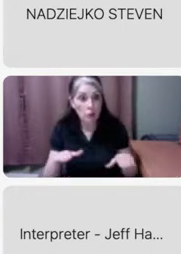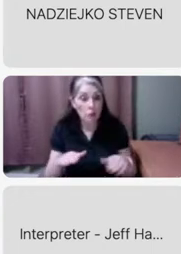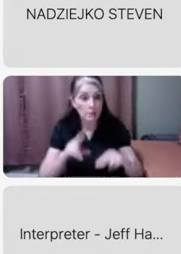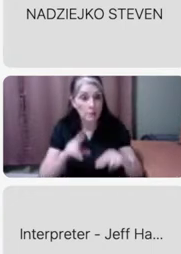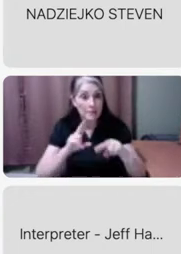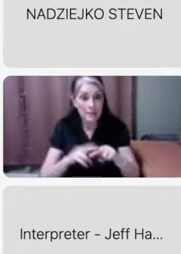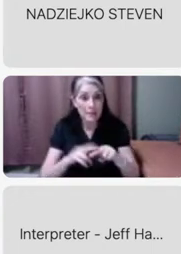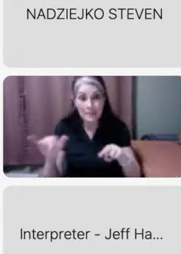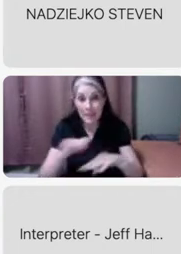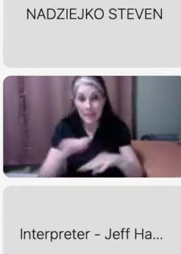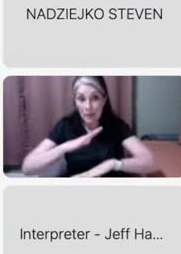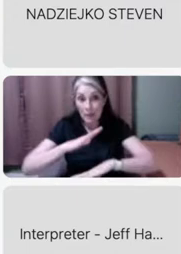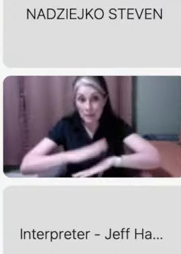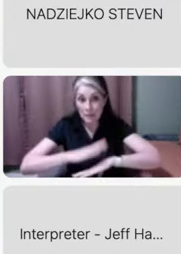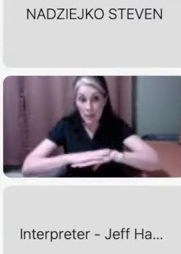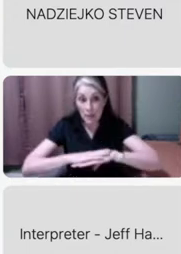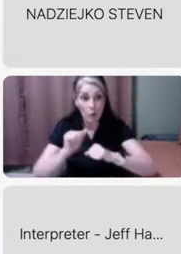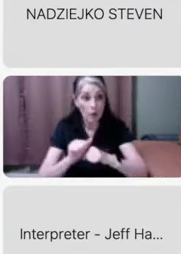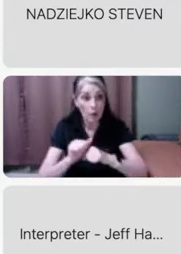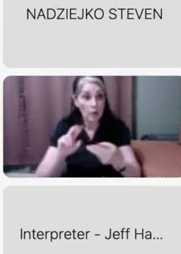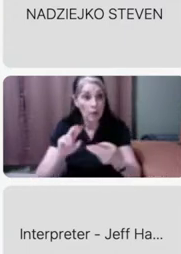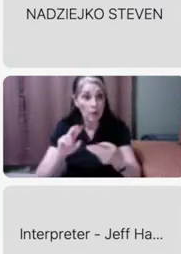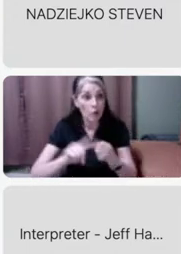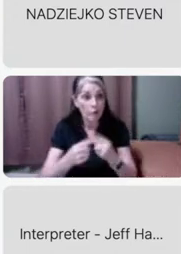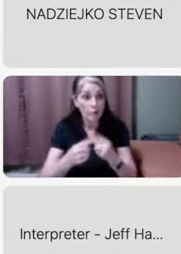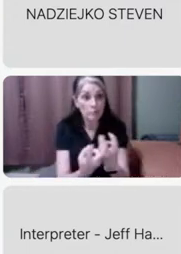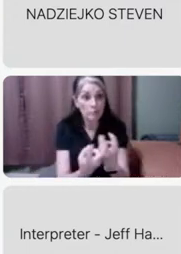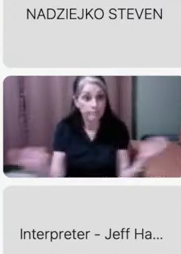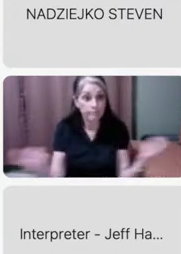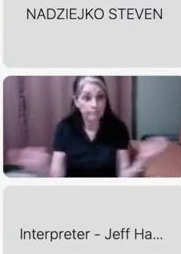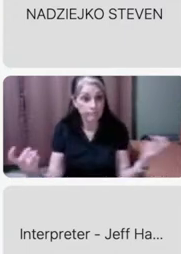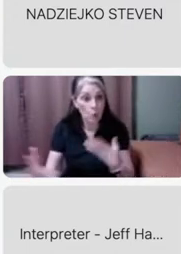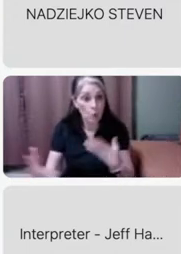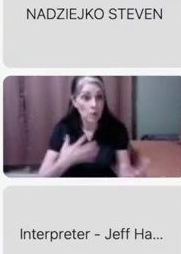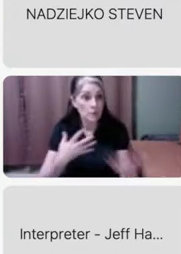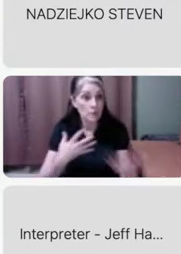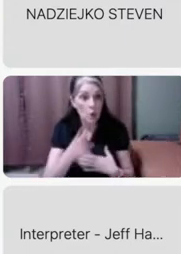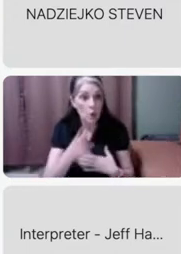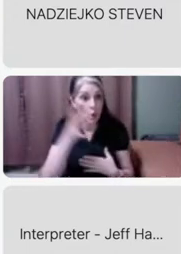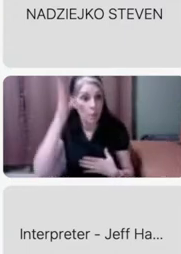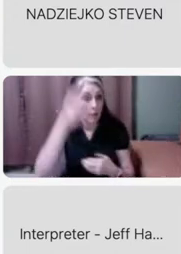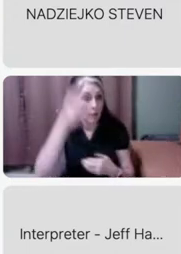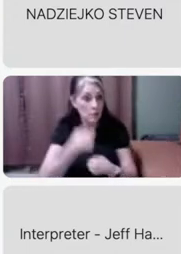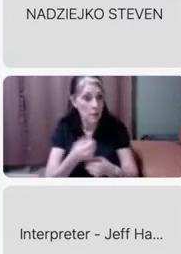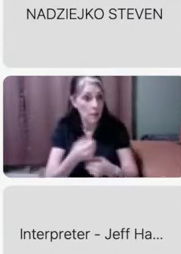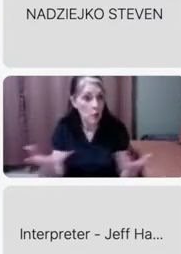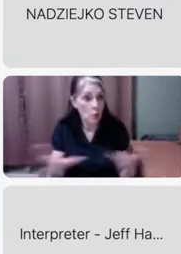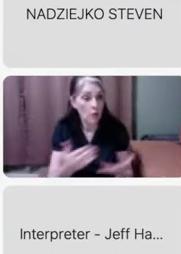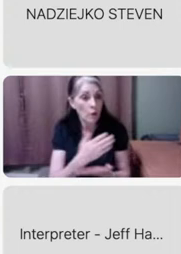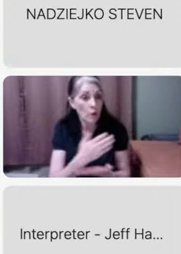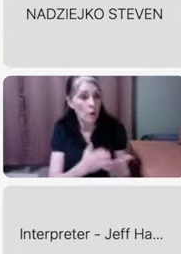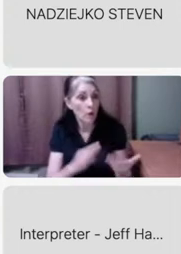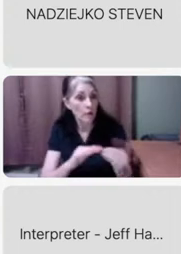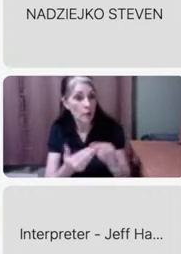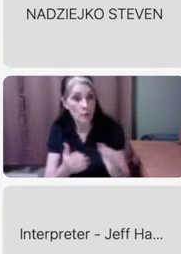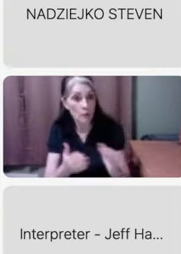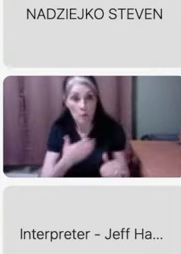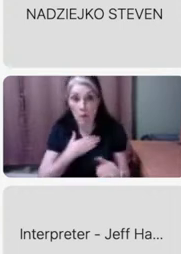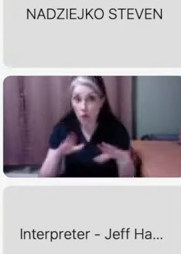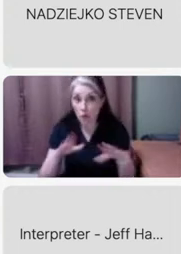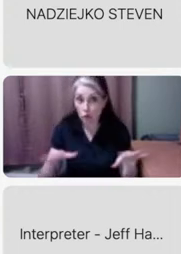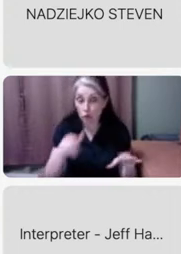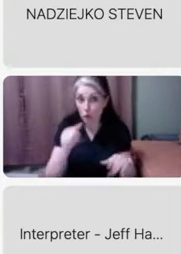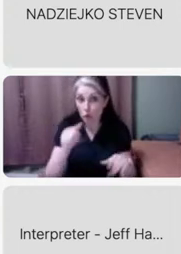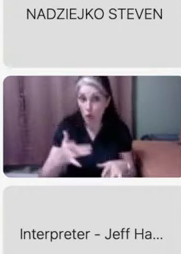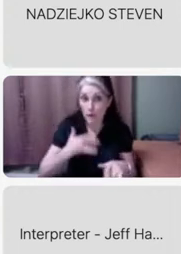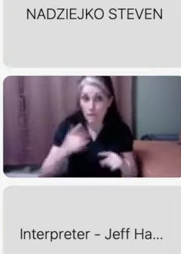friends regardless of whoever's parents make what i don't care they're part of that community and i don't want my children to a feel different or be look